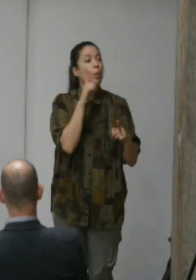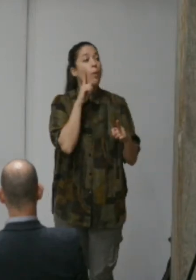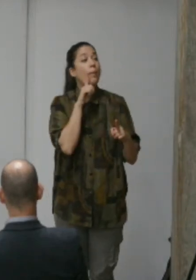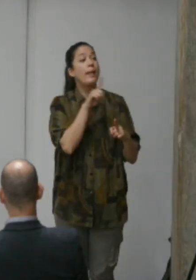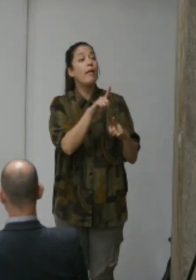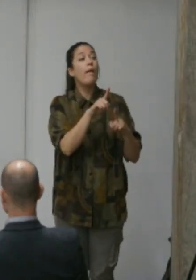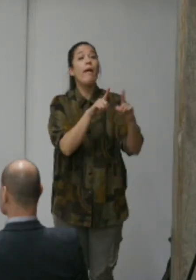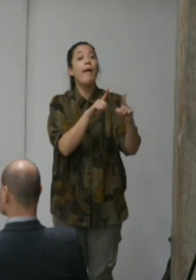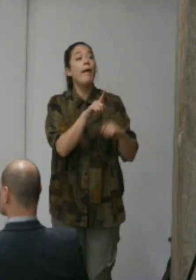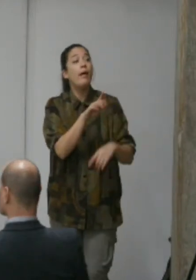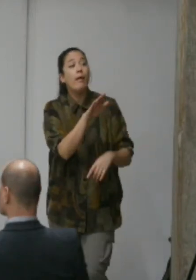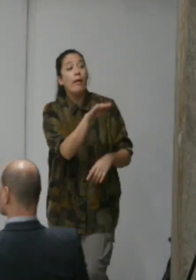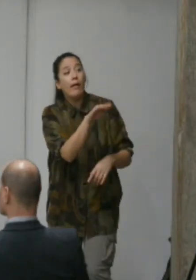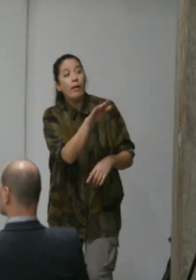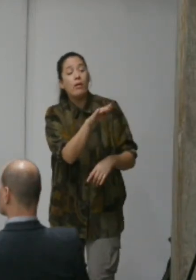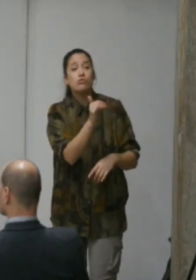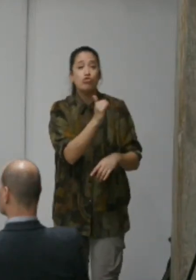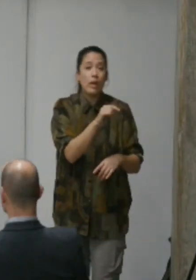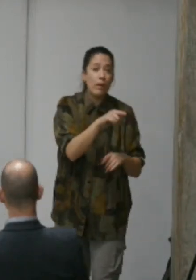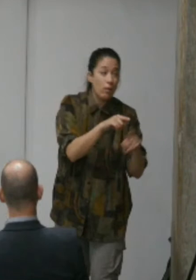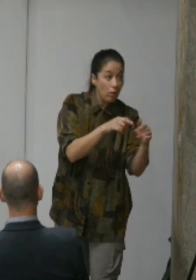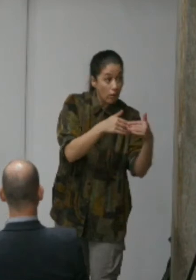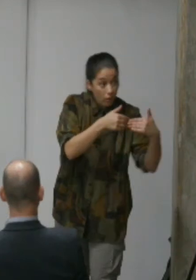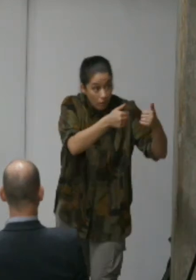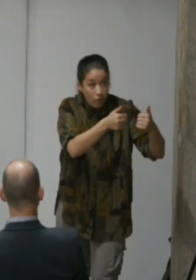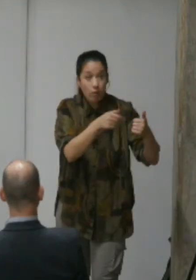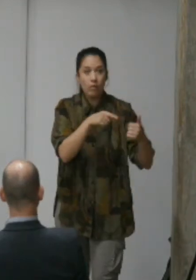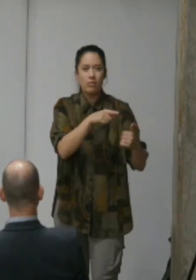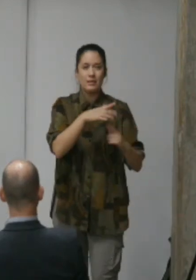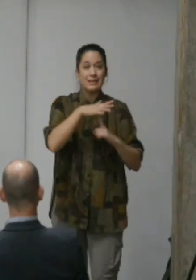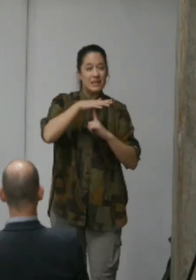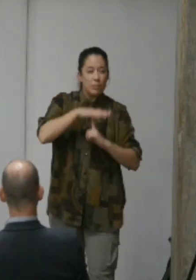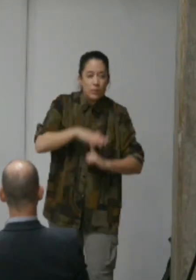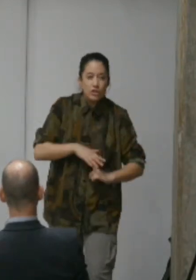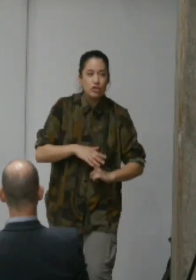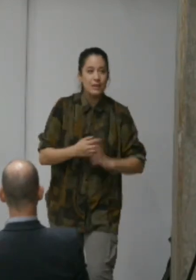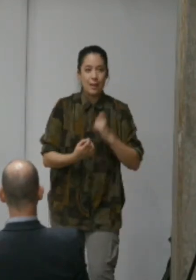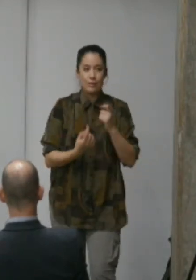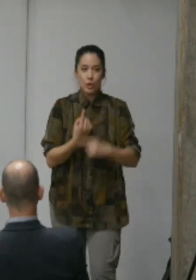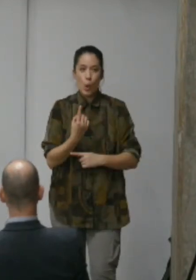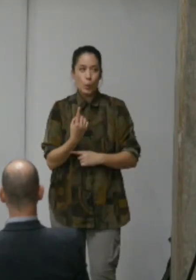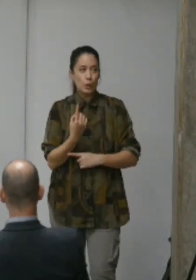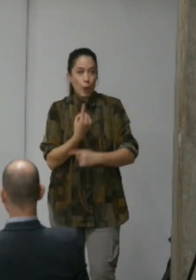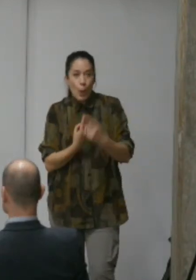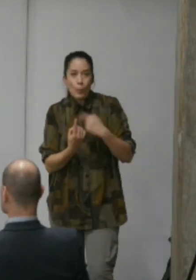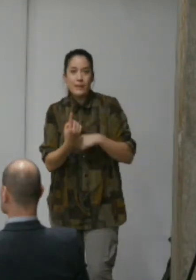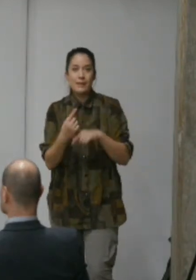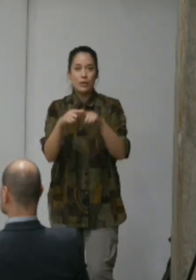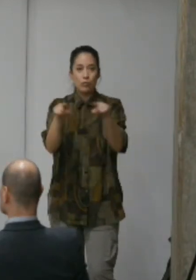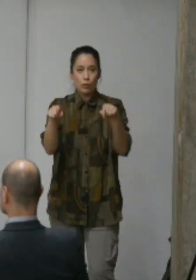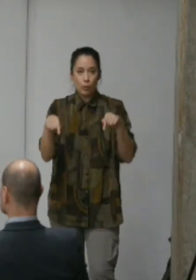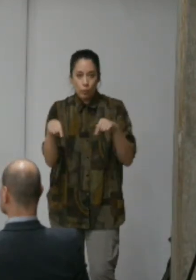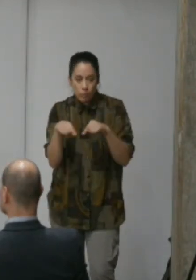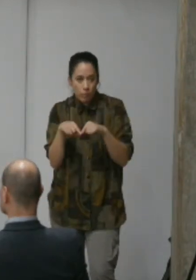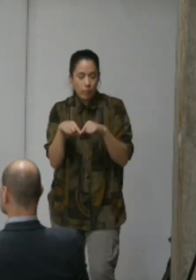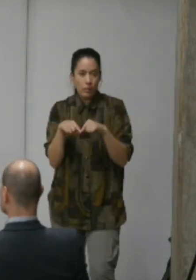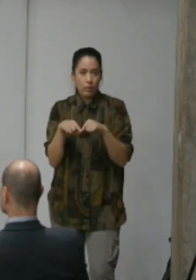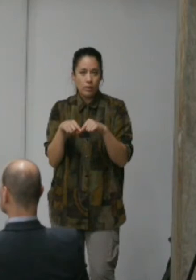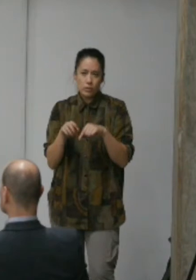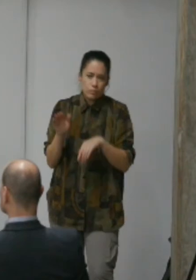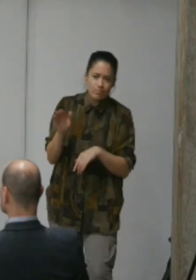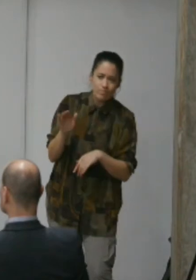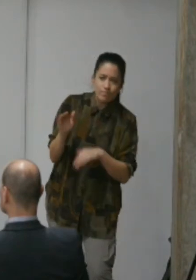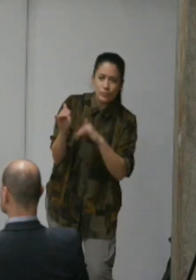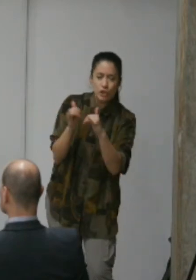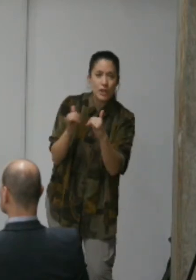having a depressive episode, was in their room, or had to go stay with their mum. Like, one of the